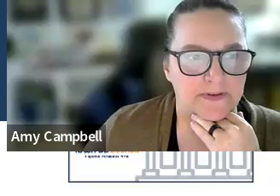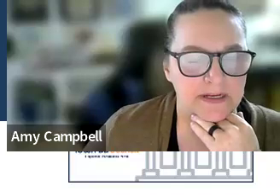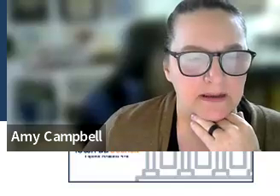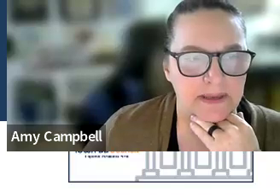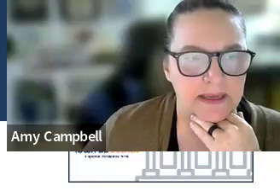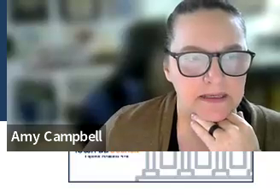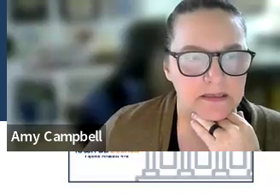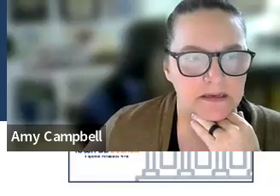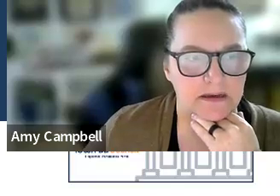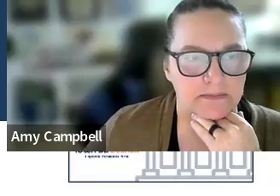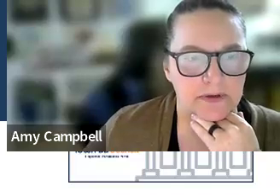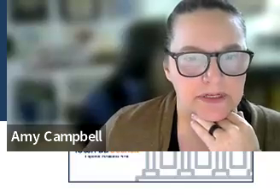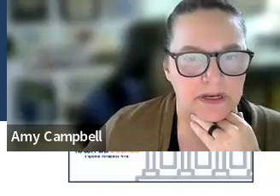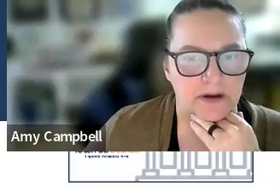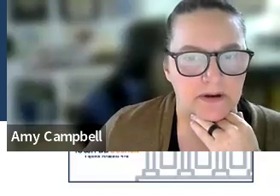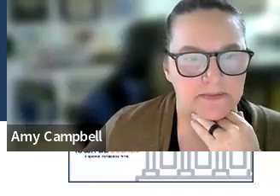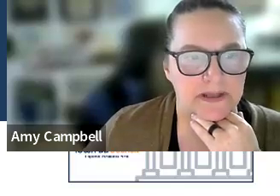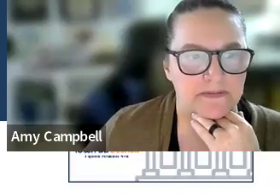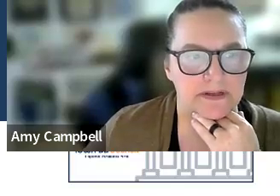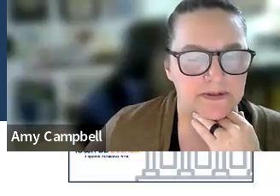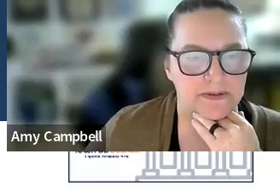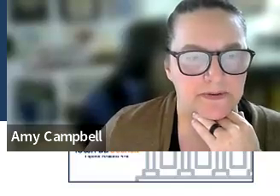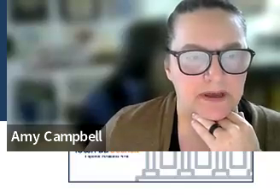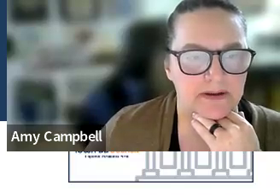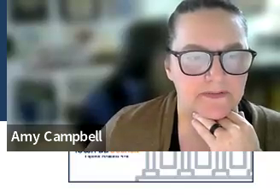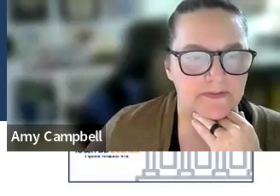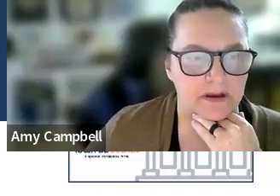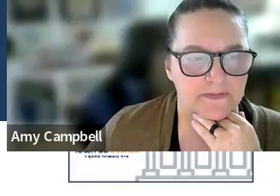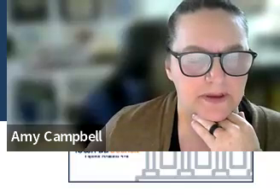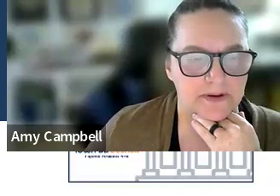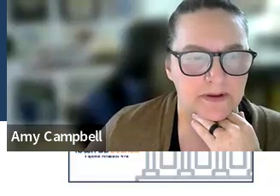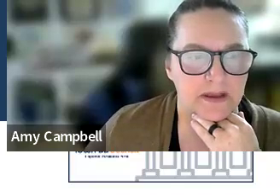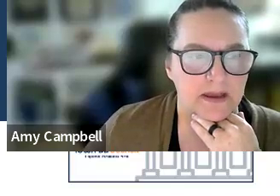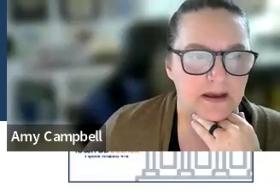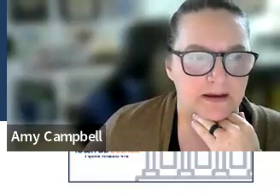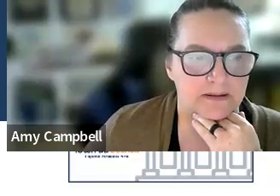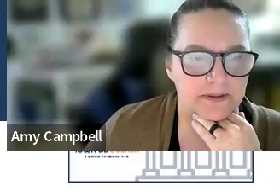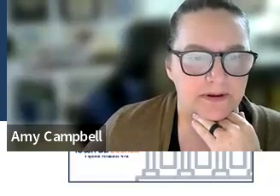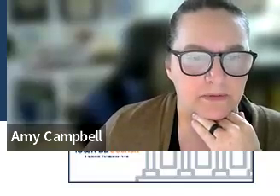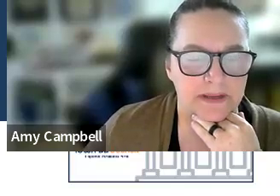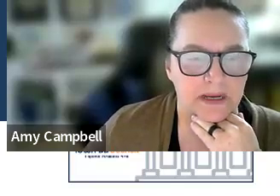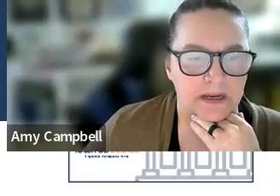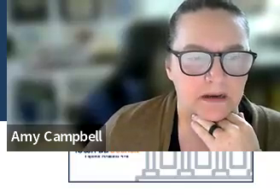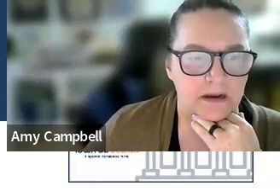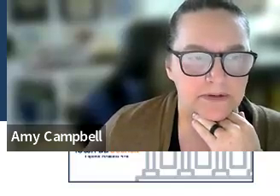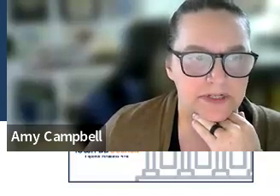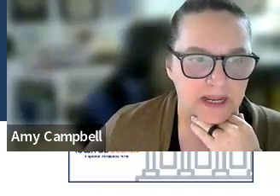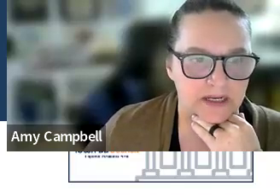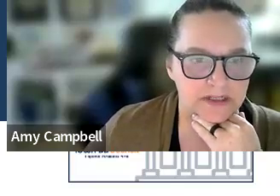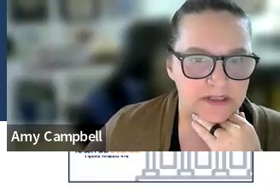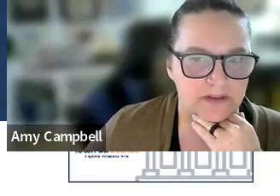The funding piece, which I know has been of interest to a lot of you, there will be